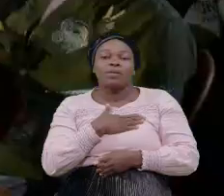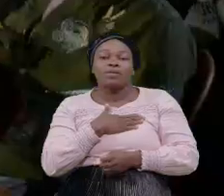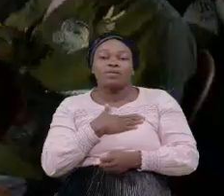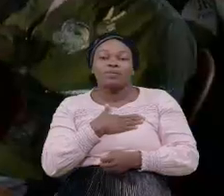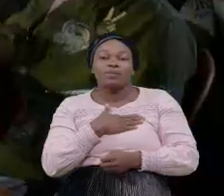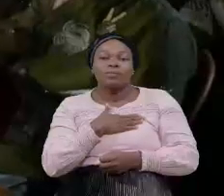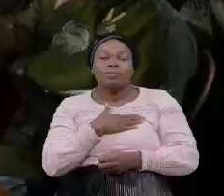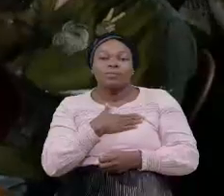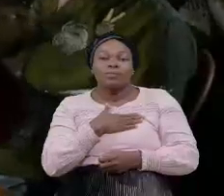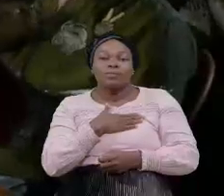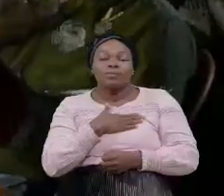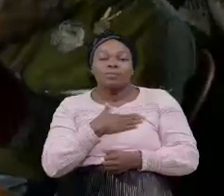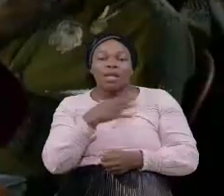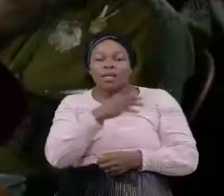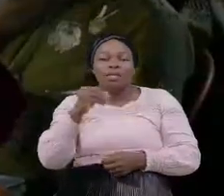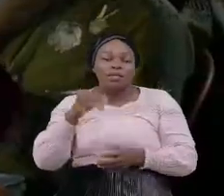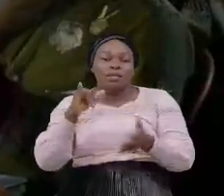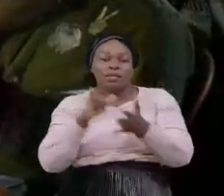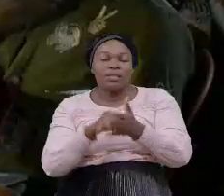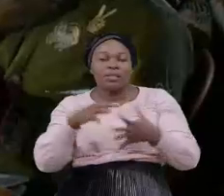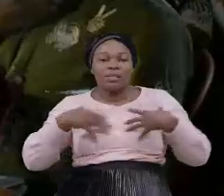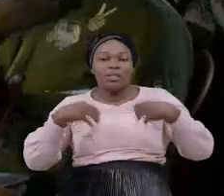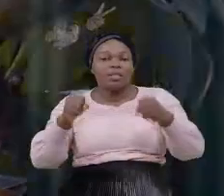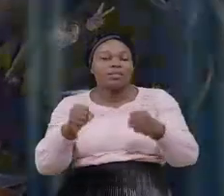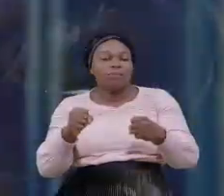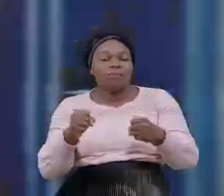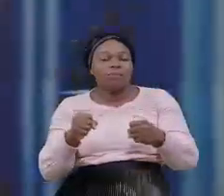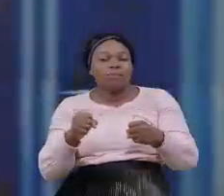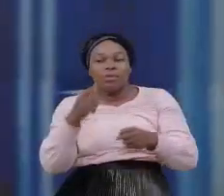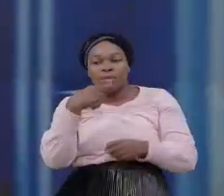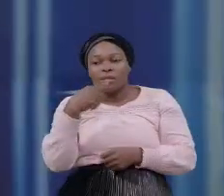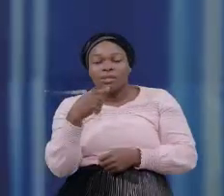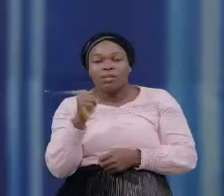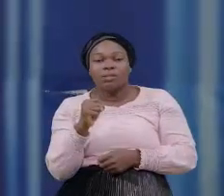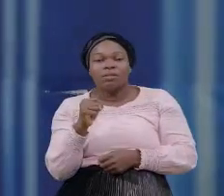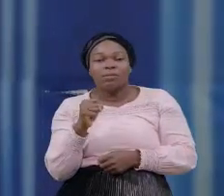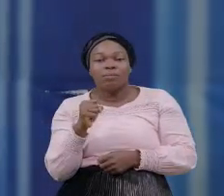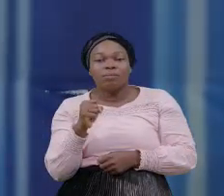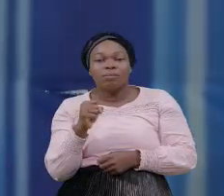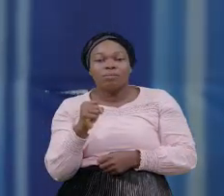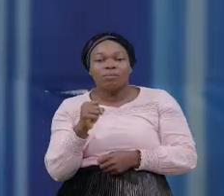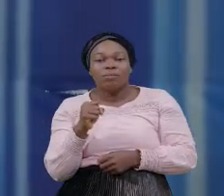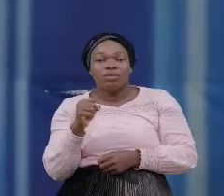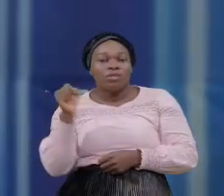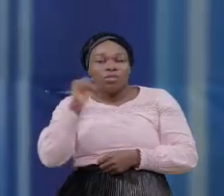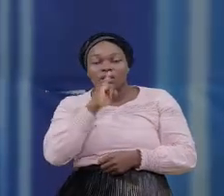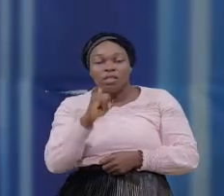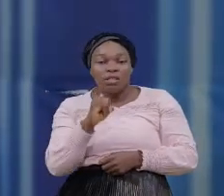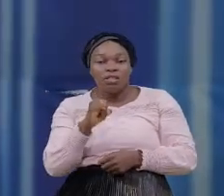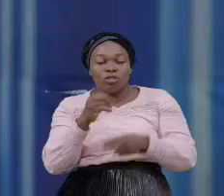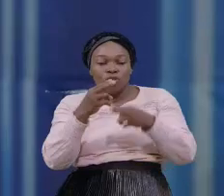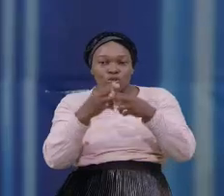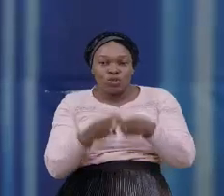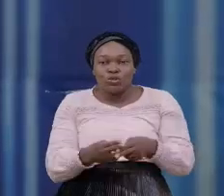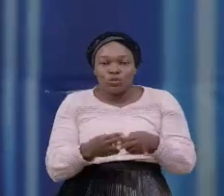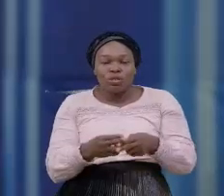Well, healing, say, no. She is short. She is tall. She